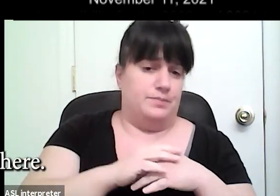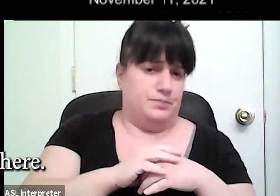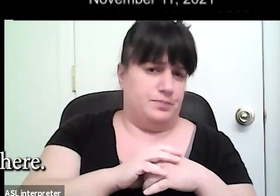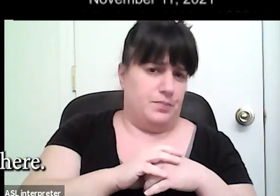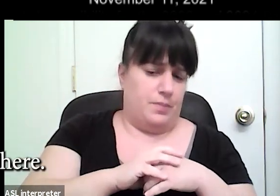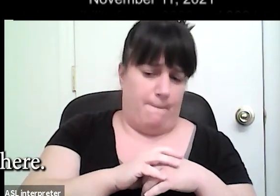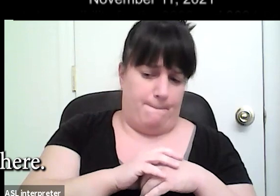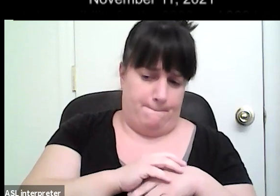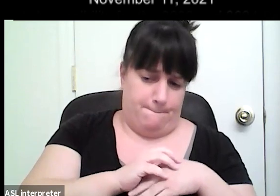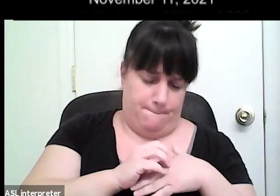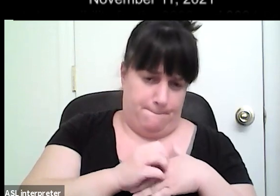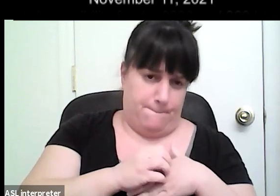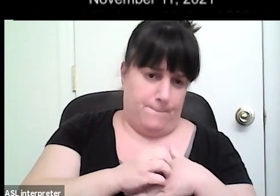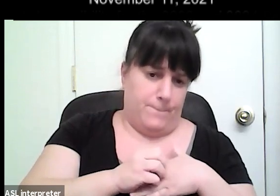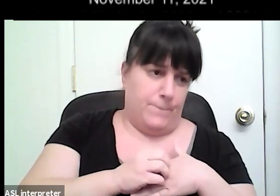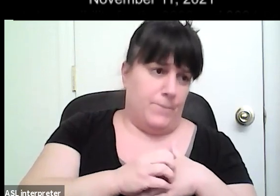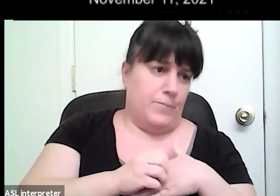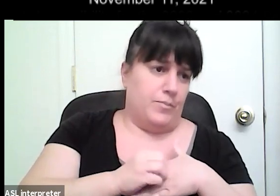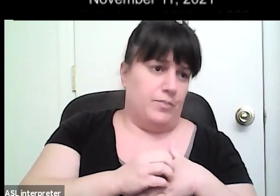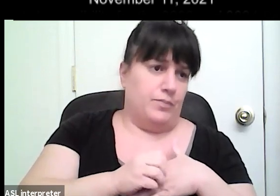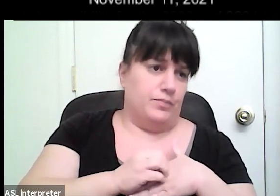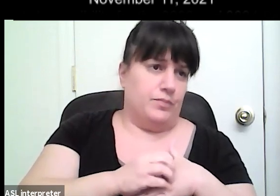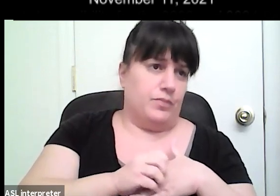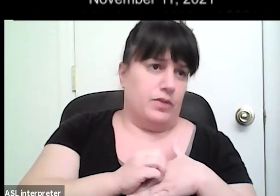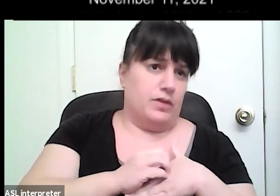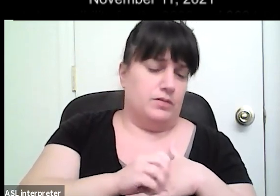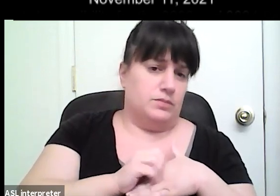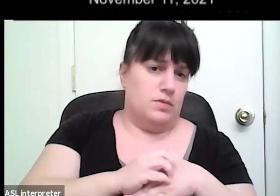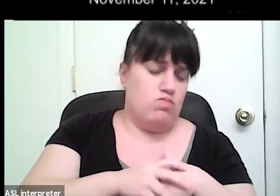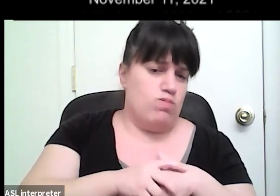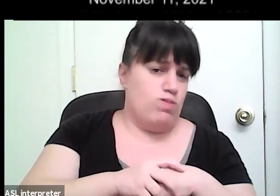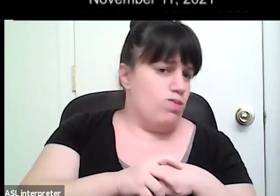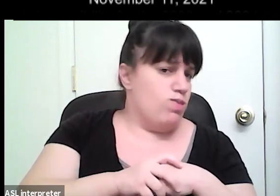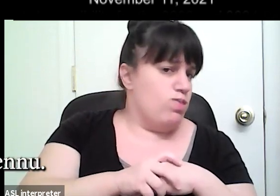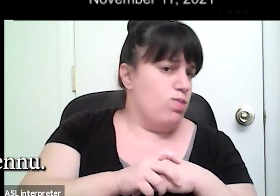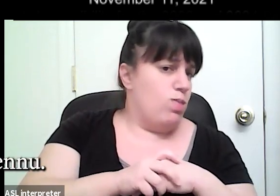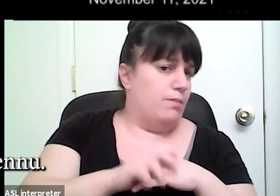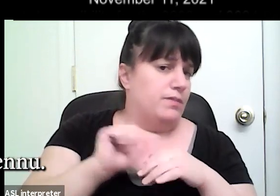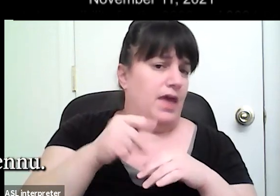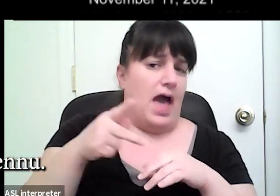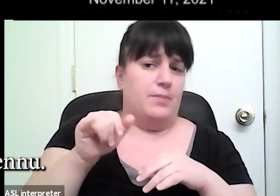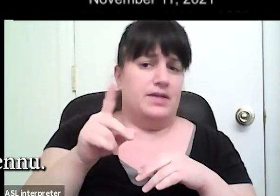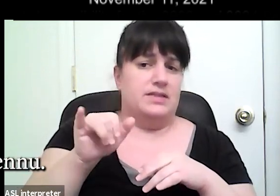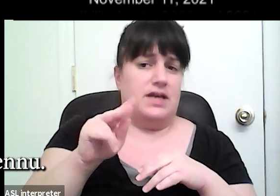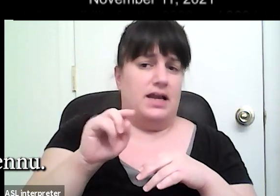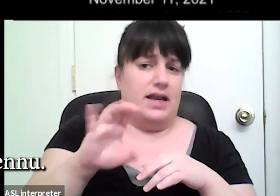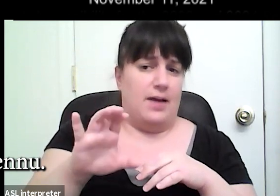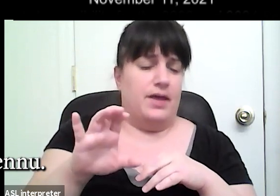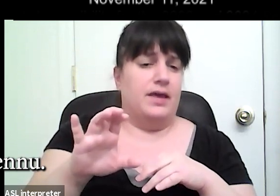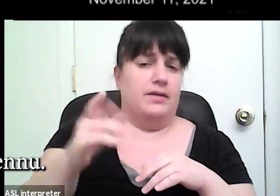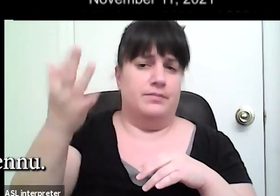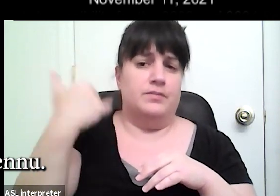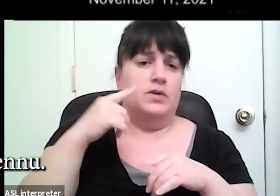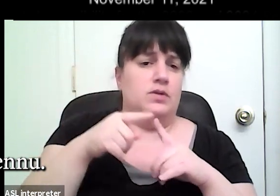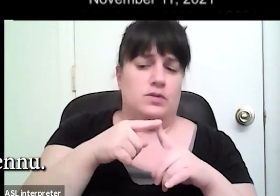Bennu. Here, it's also the fact that the app Build 1 of 1. is dynamic, meaning Querying that spacecraft. this is back in the days